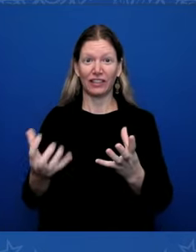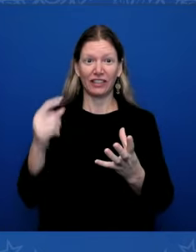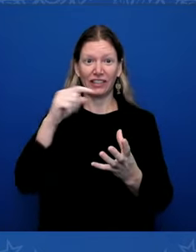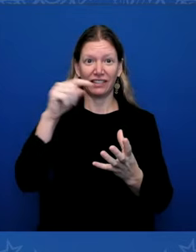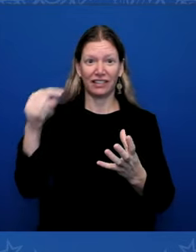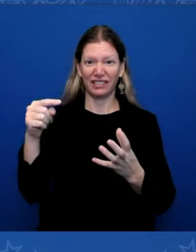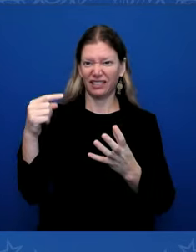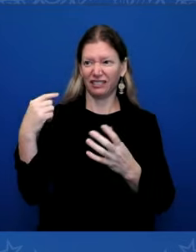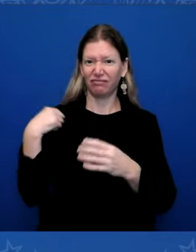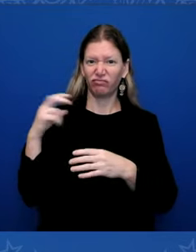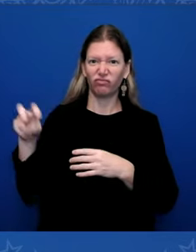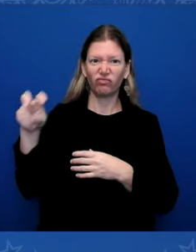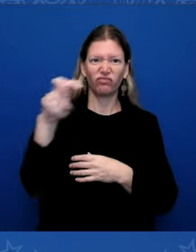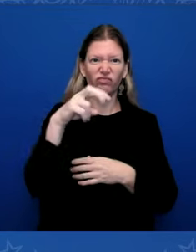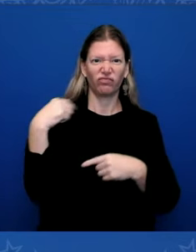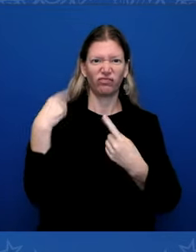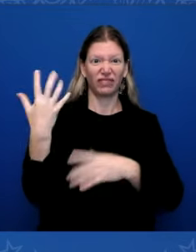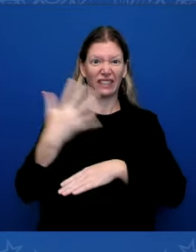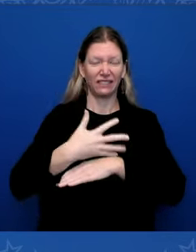Well,